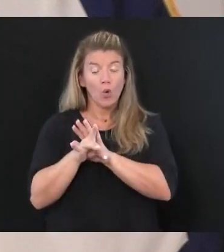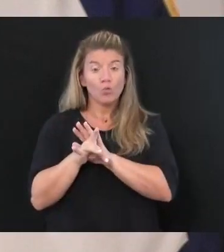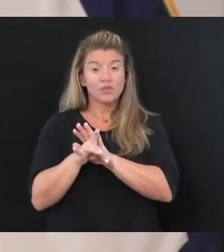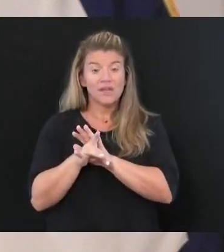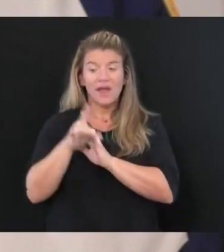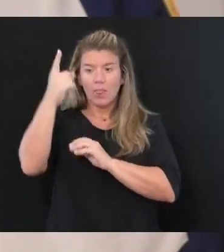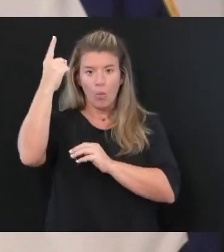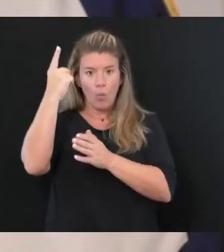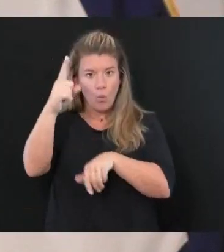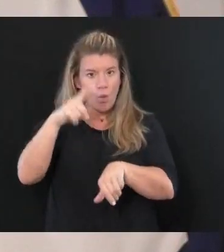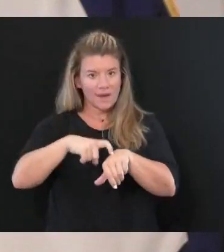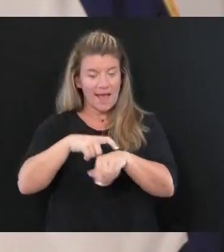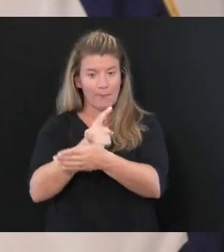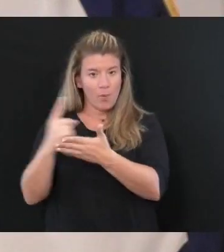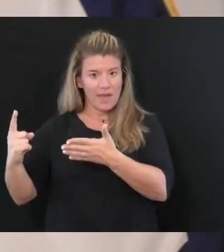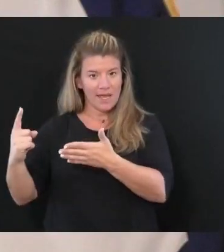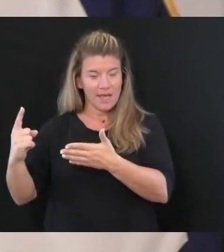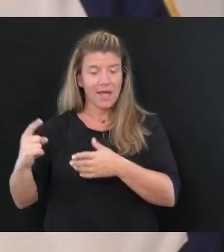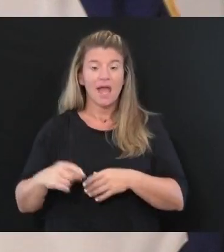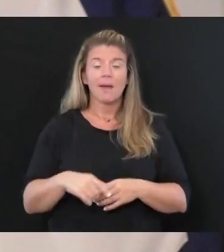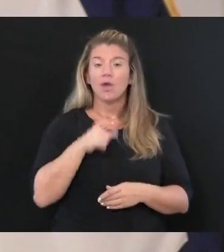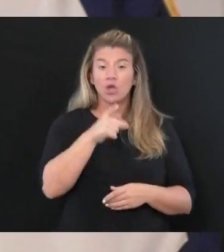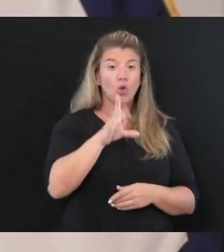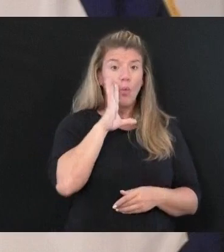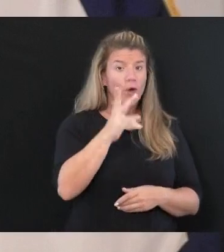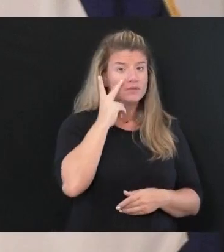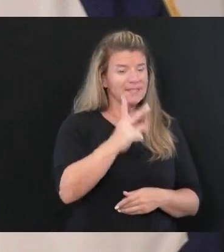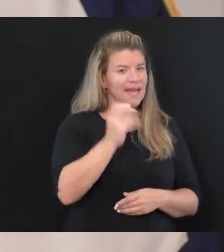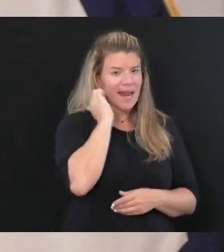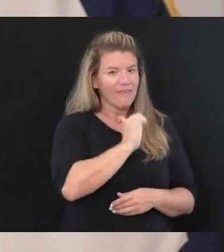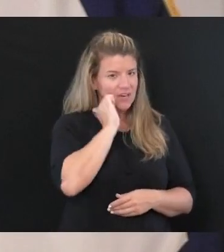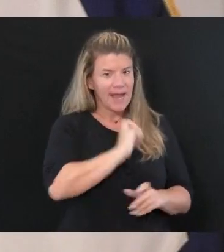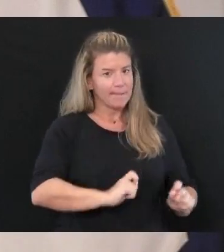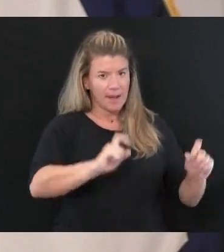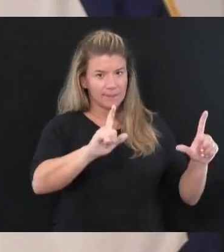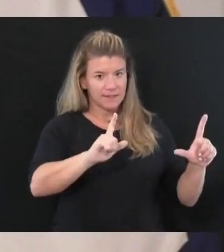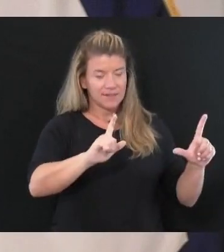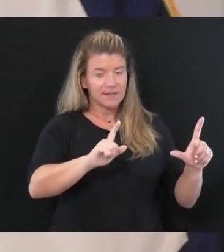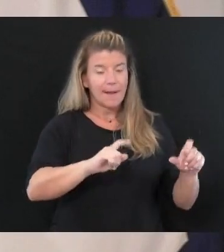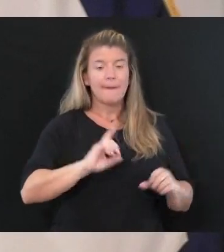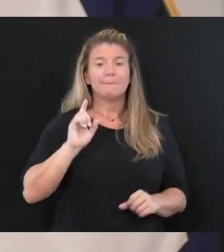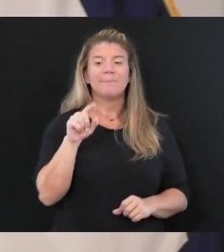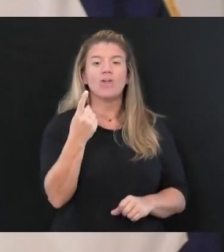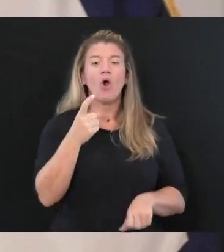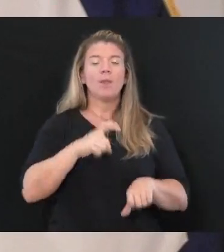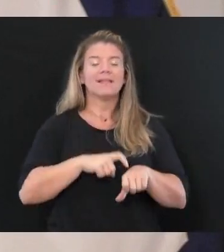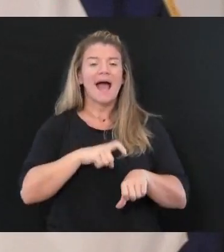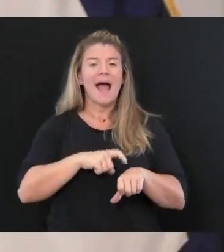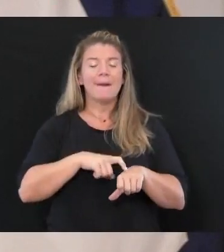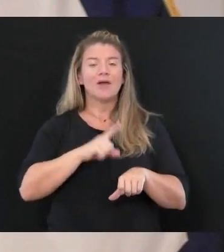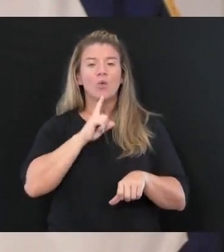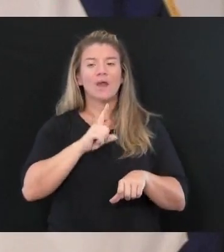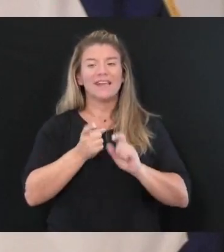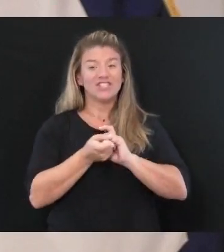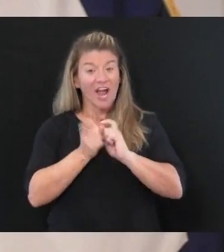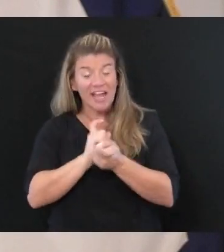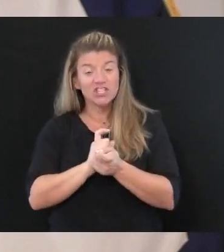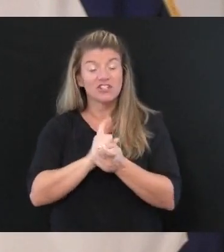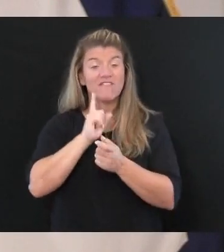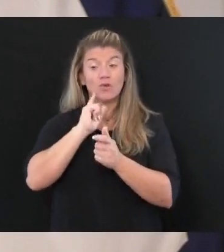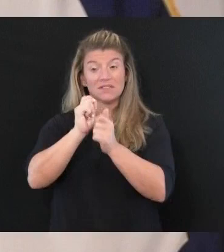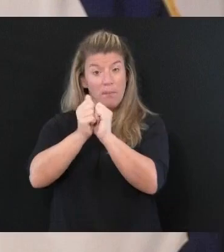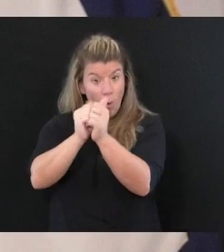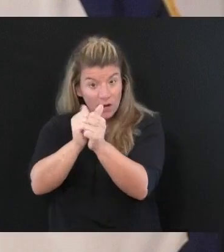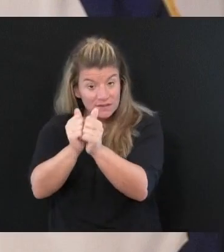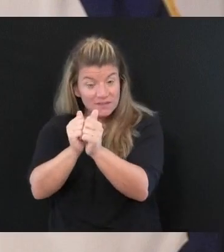daily. You will see it every day. And the only time that it really changes and flips for our extracurricular